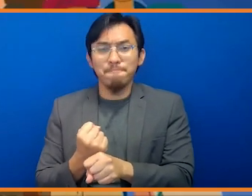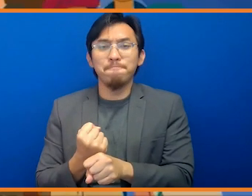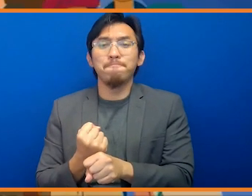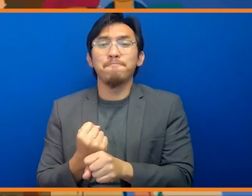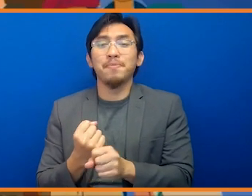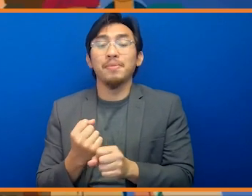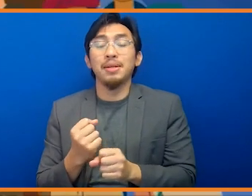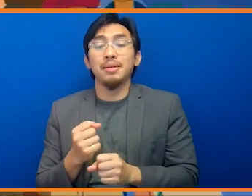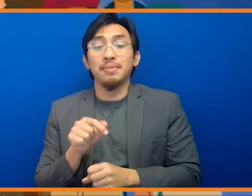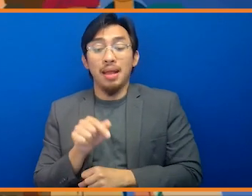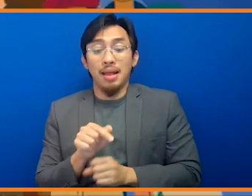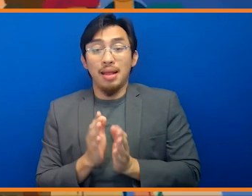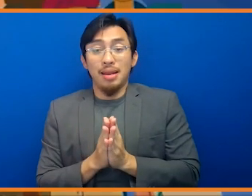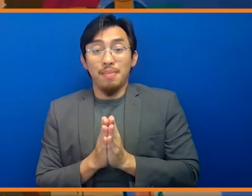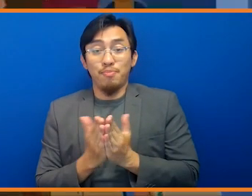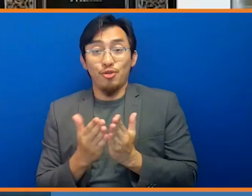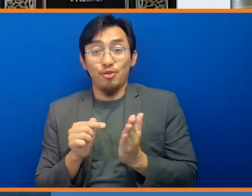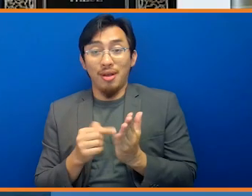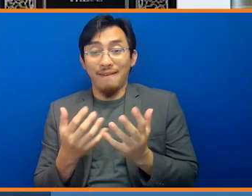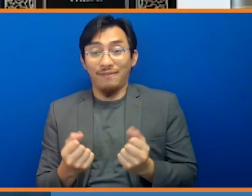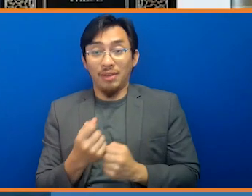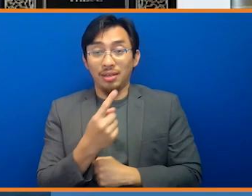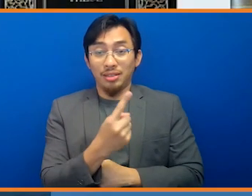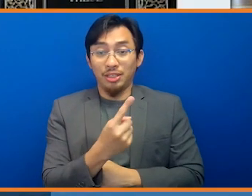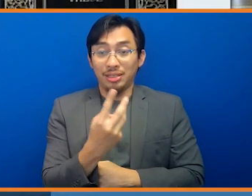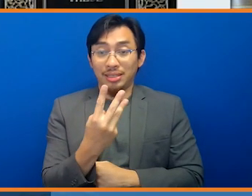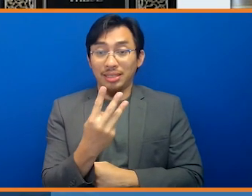But this book, with